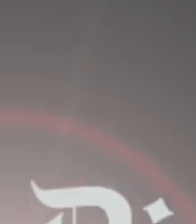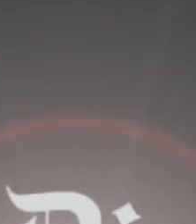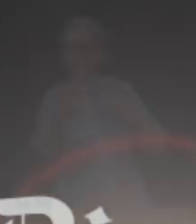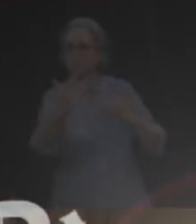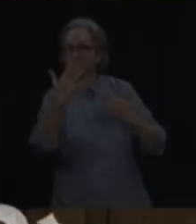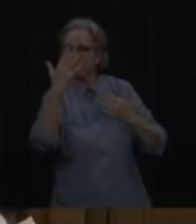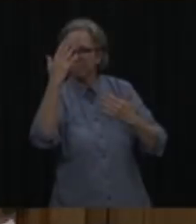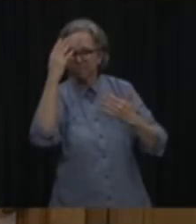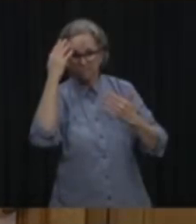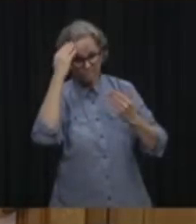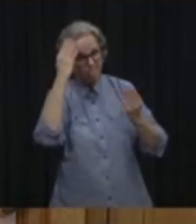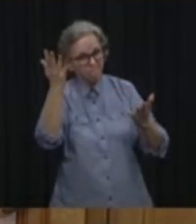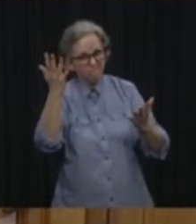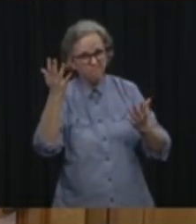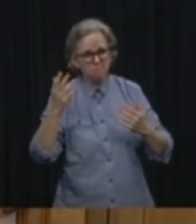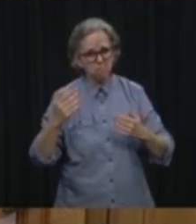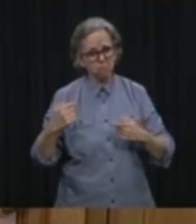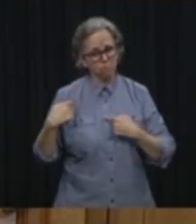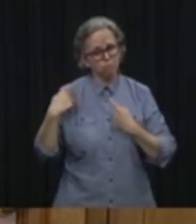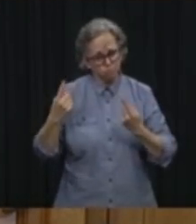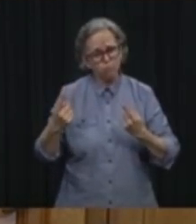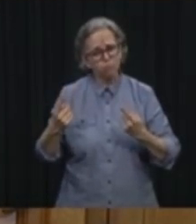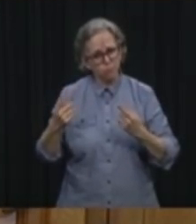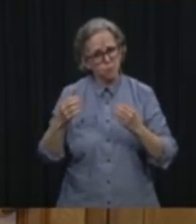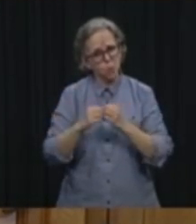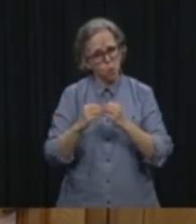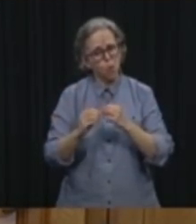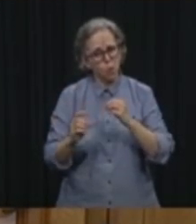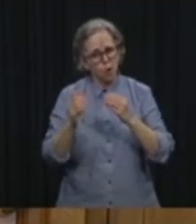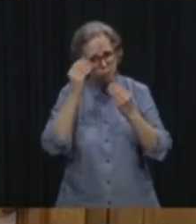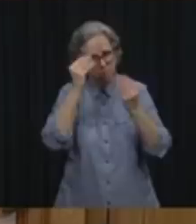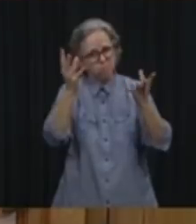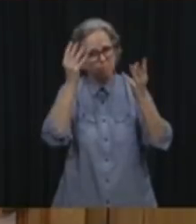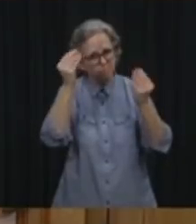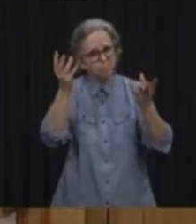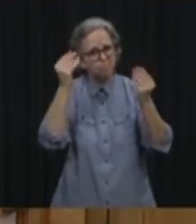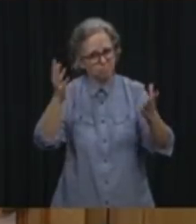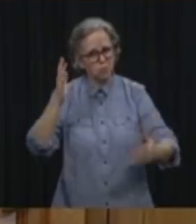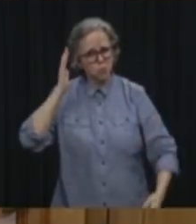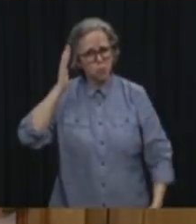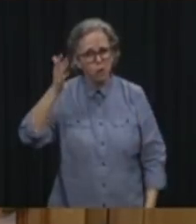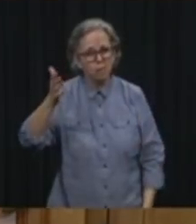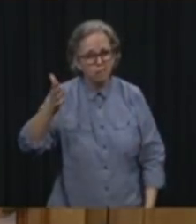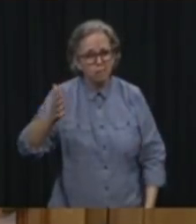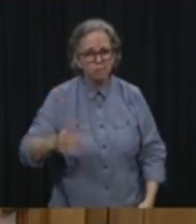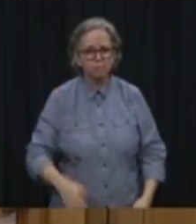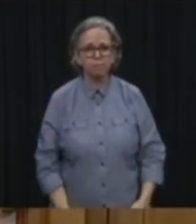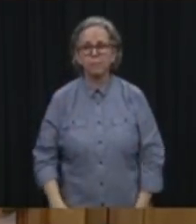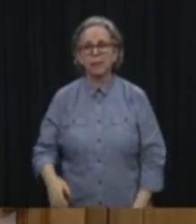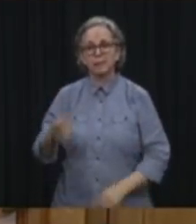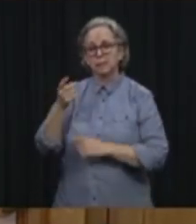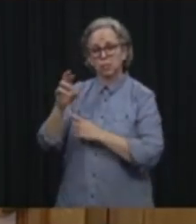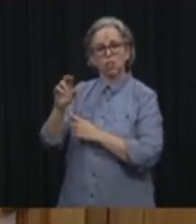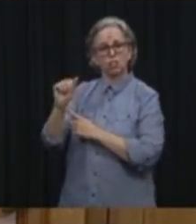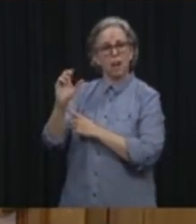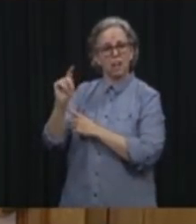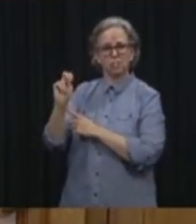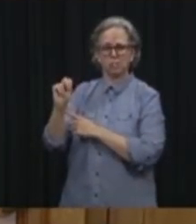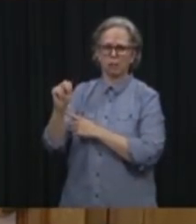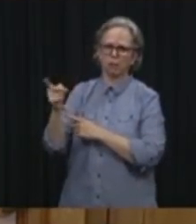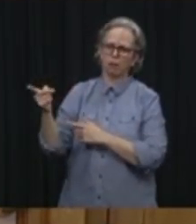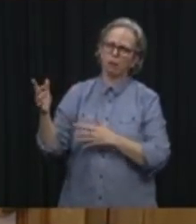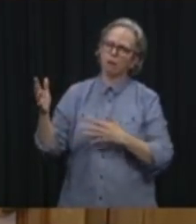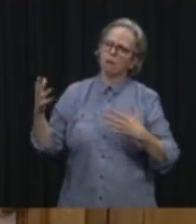Dr. Acton, who has done such a phenomenal job, just signed an Ohio Health Director's